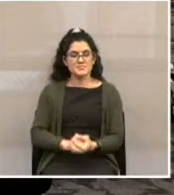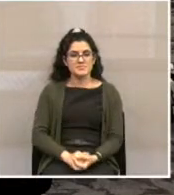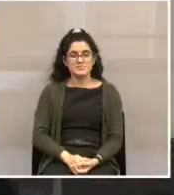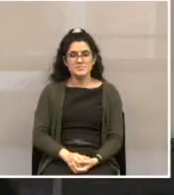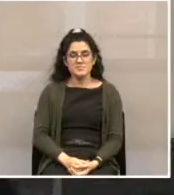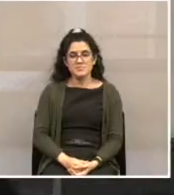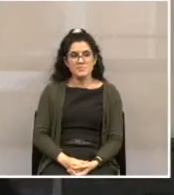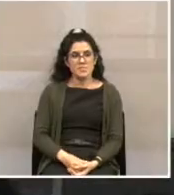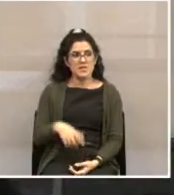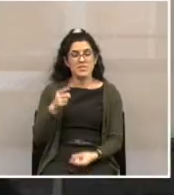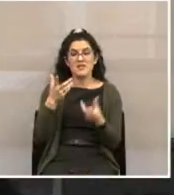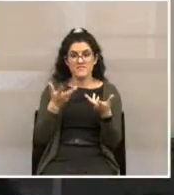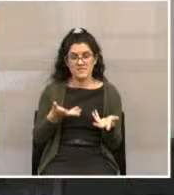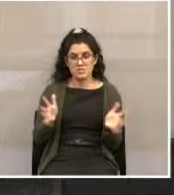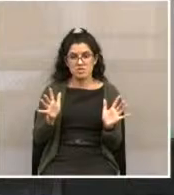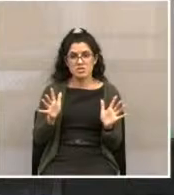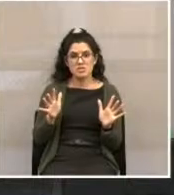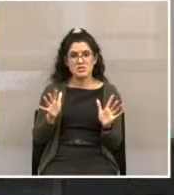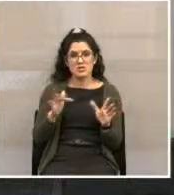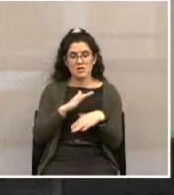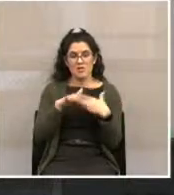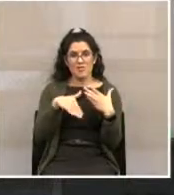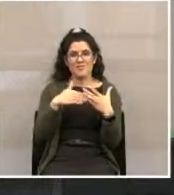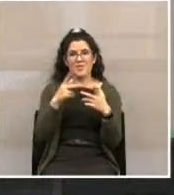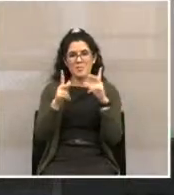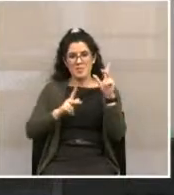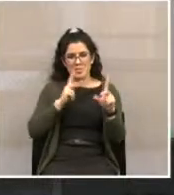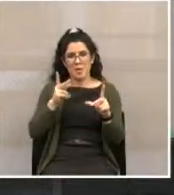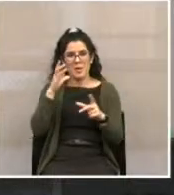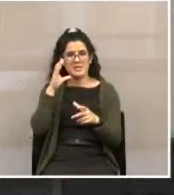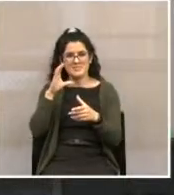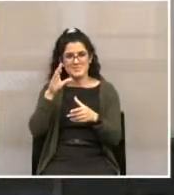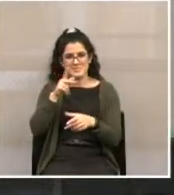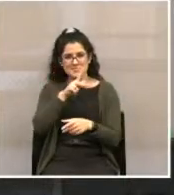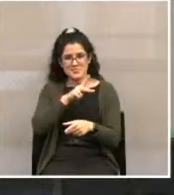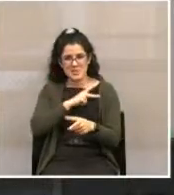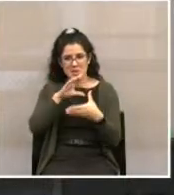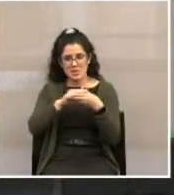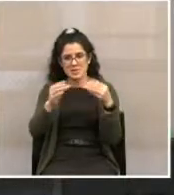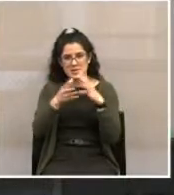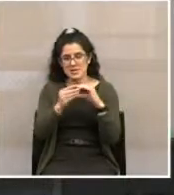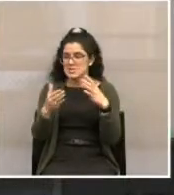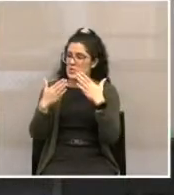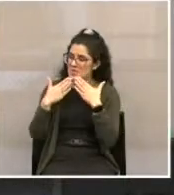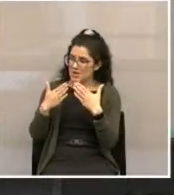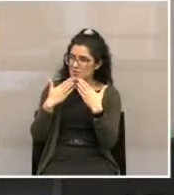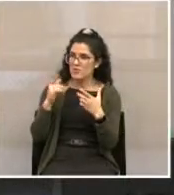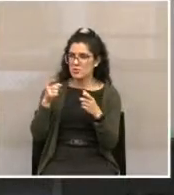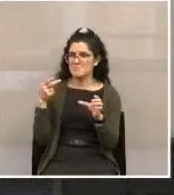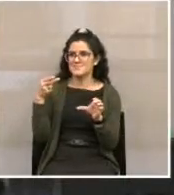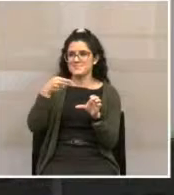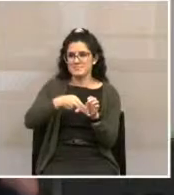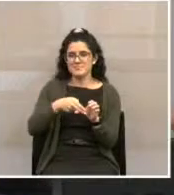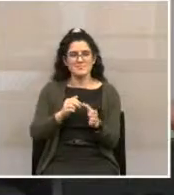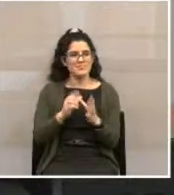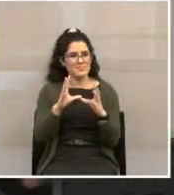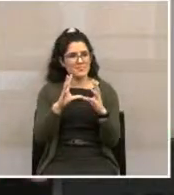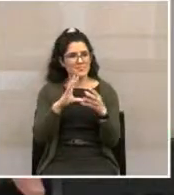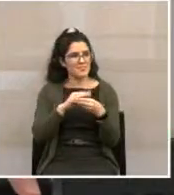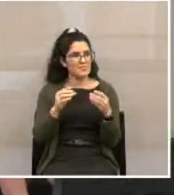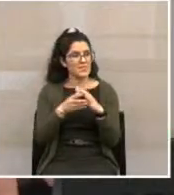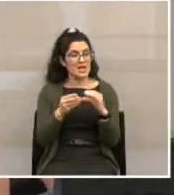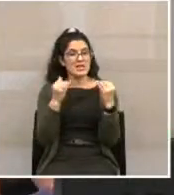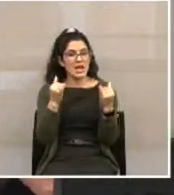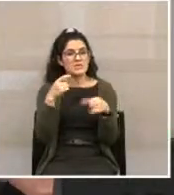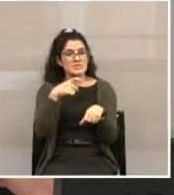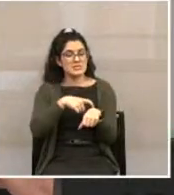That completes the statements of our witnesses, and we certainly thank each of you for your participation. It is now time for